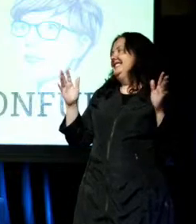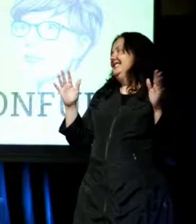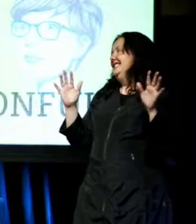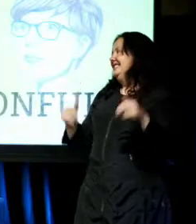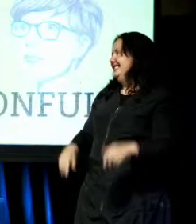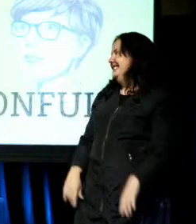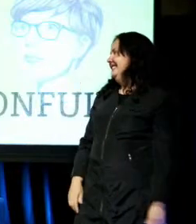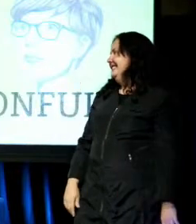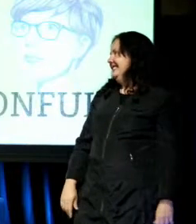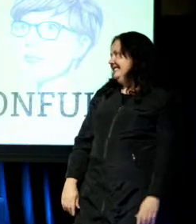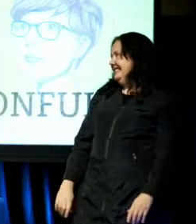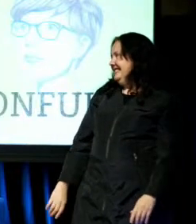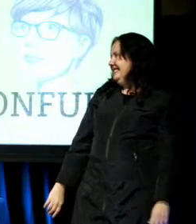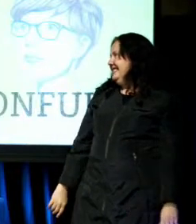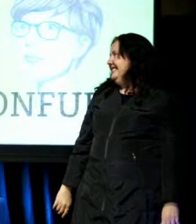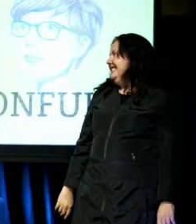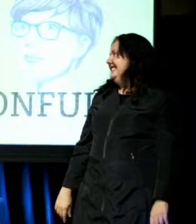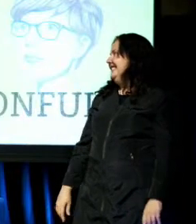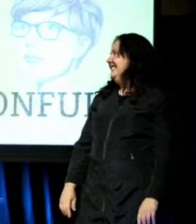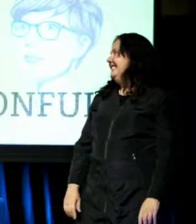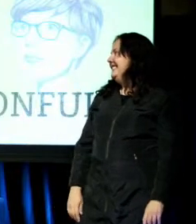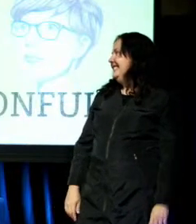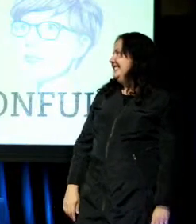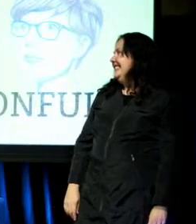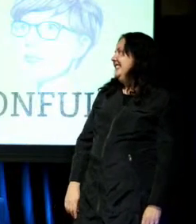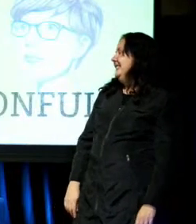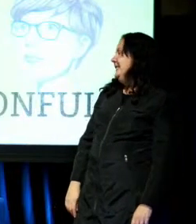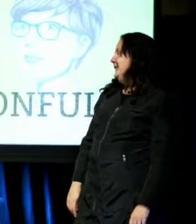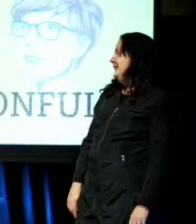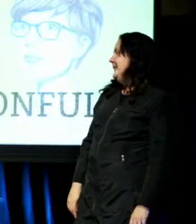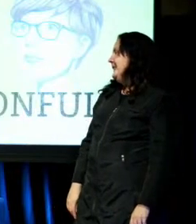I'm sorry I threw that on. You were both